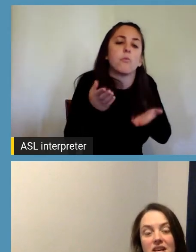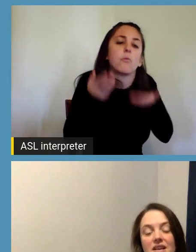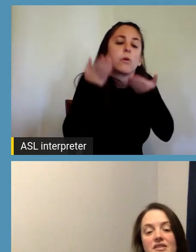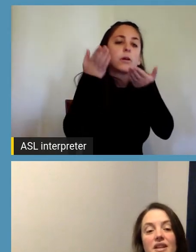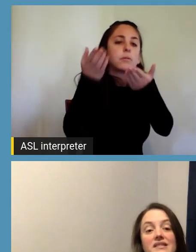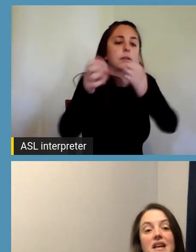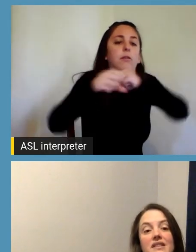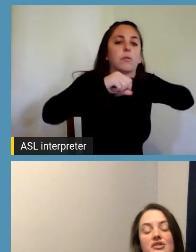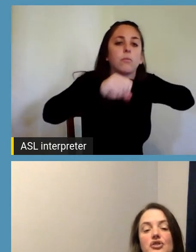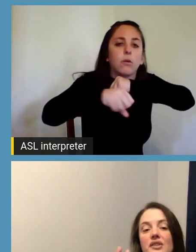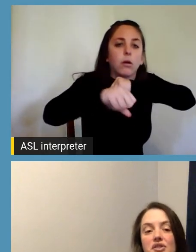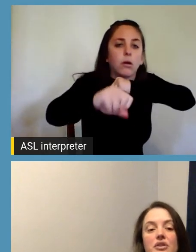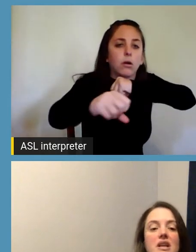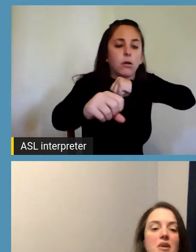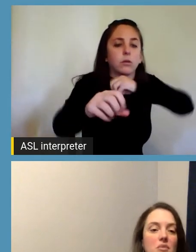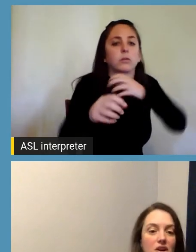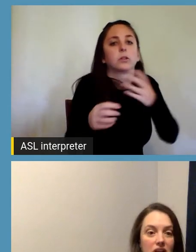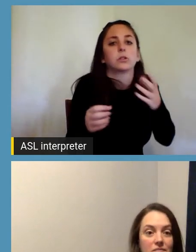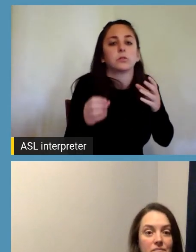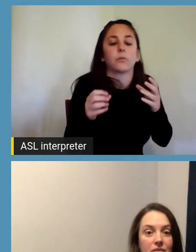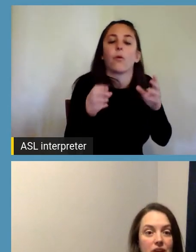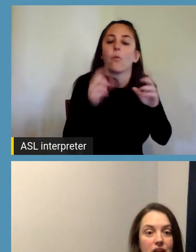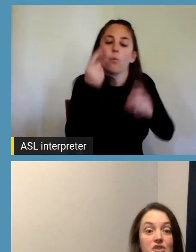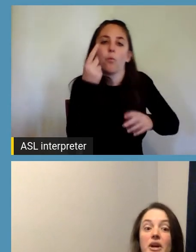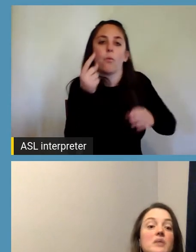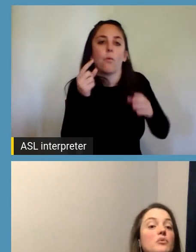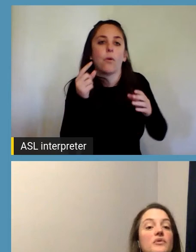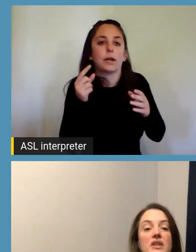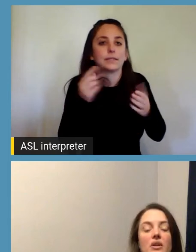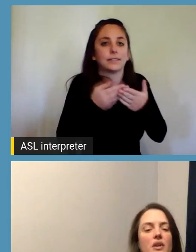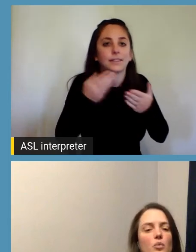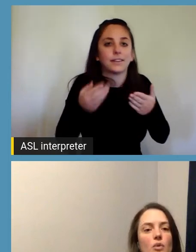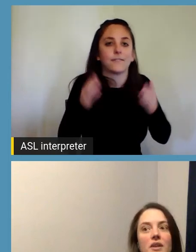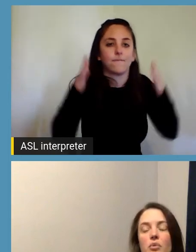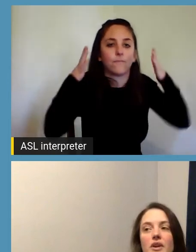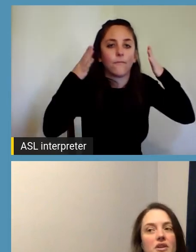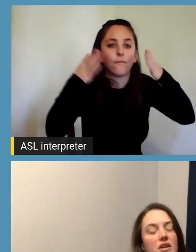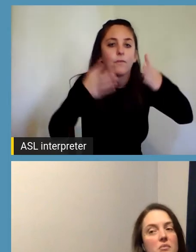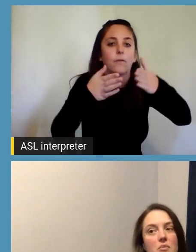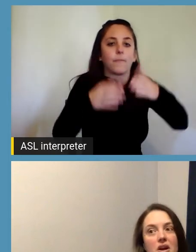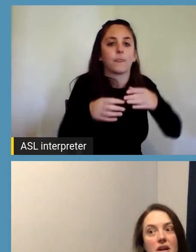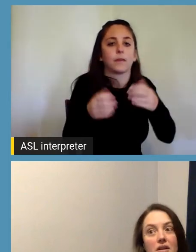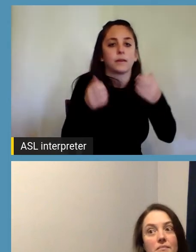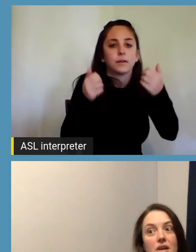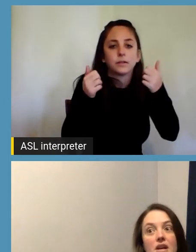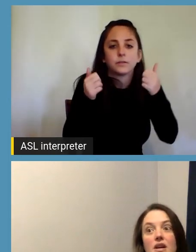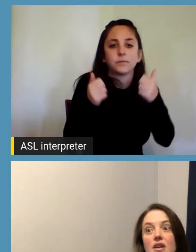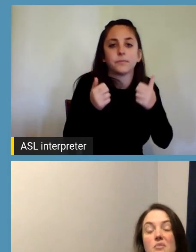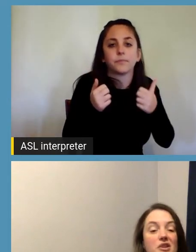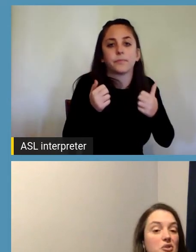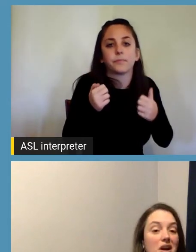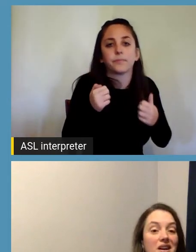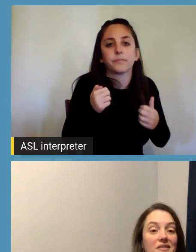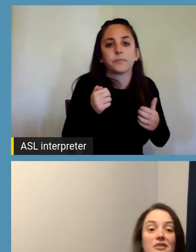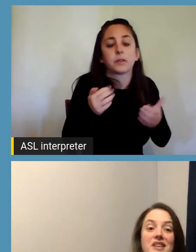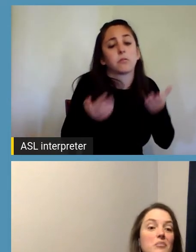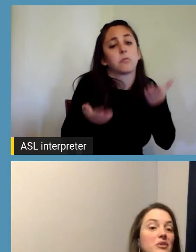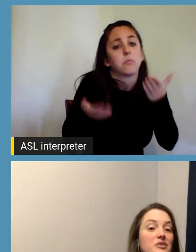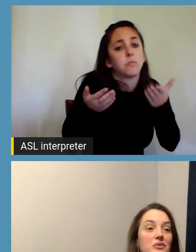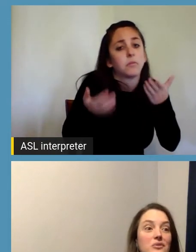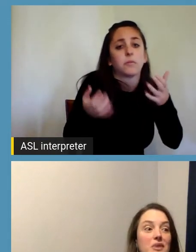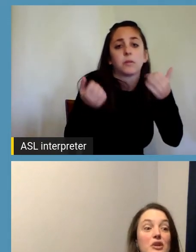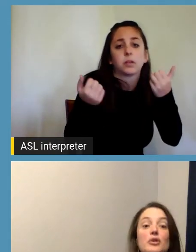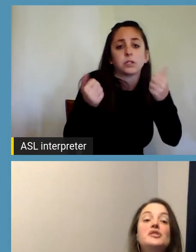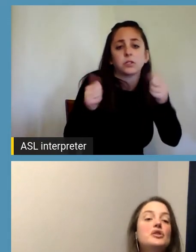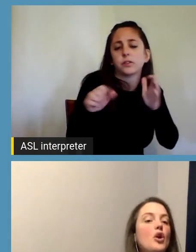on. So let's say it's just your email marketing and try to move the needle on one point in your email marketing. You might try, for